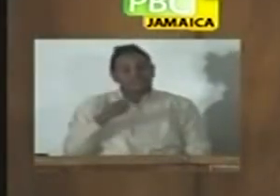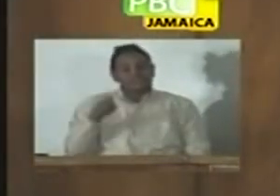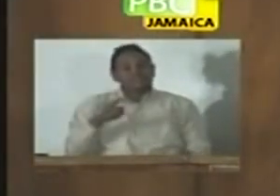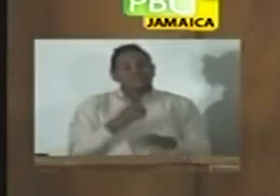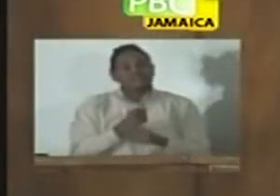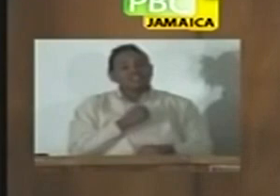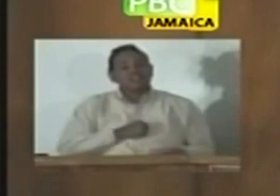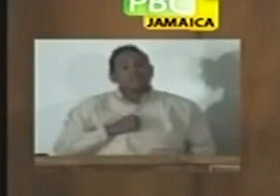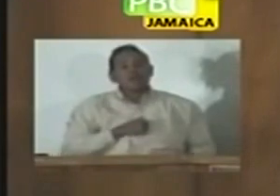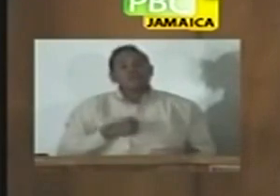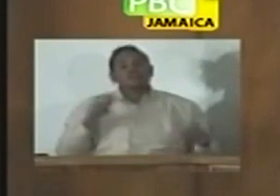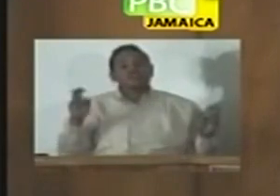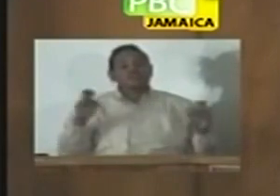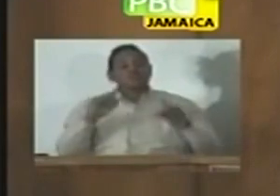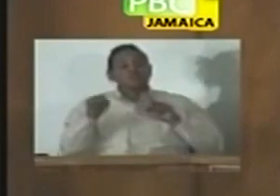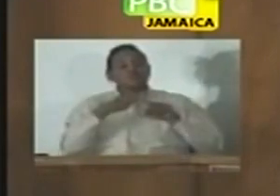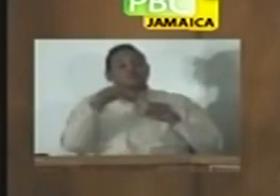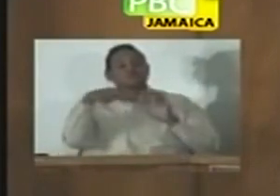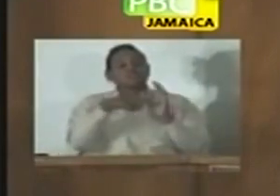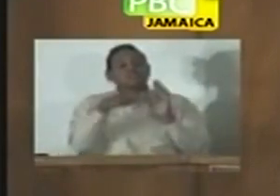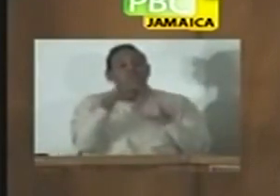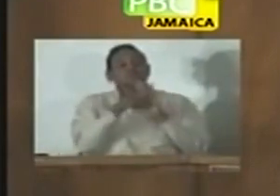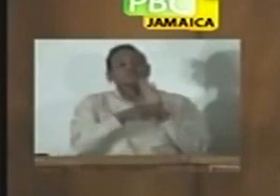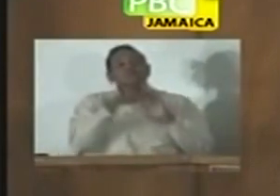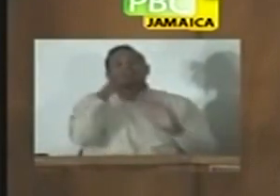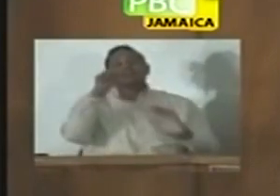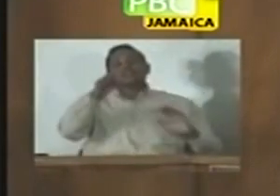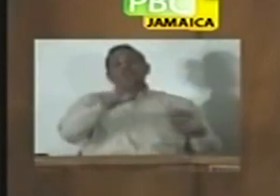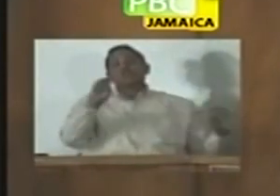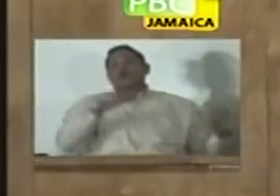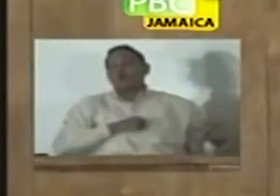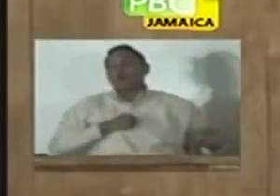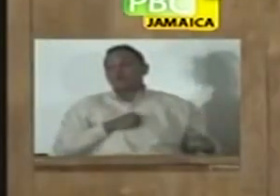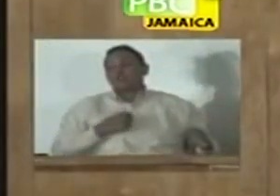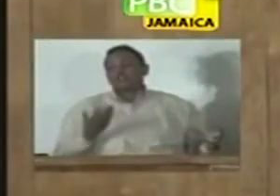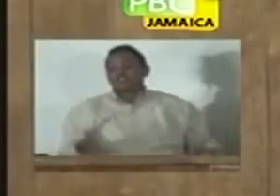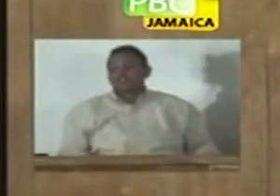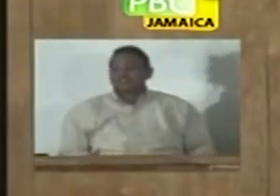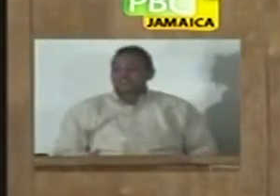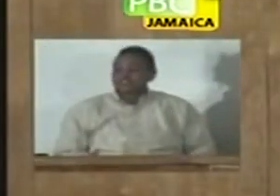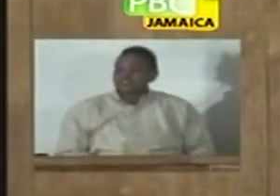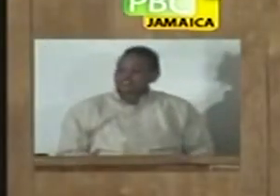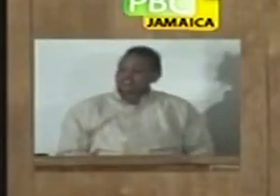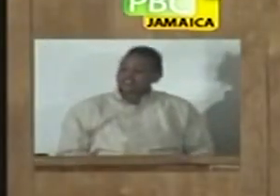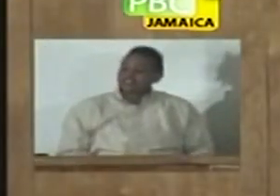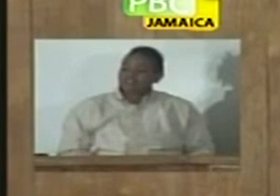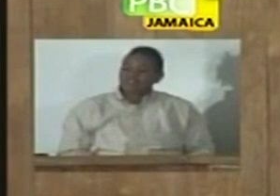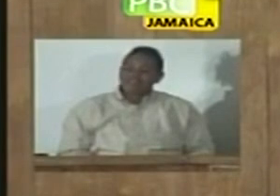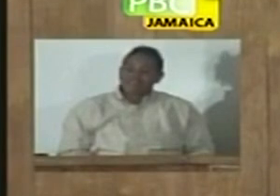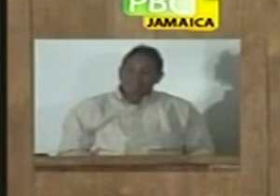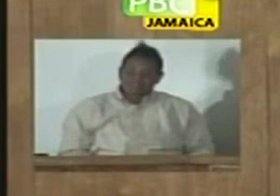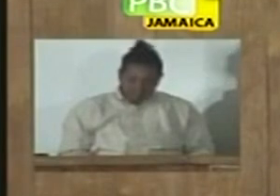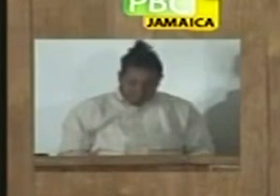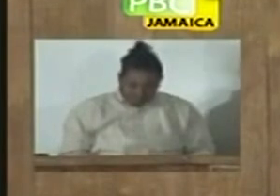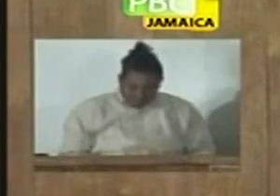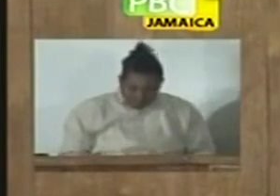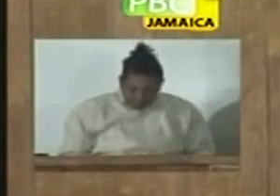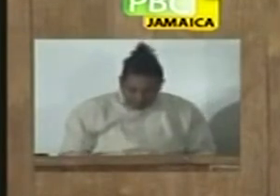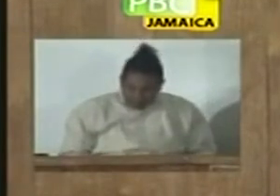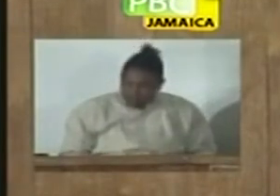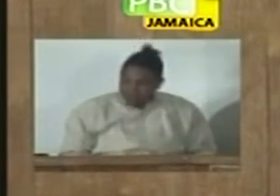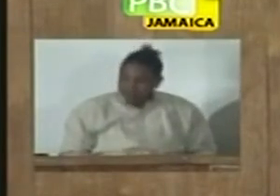when you stand on principle, you need no apology. When you stand on principle, you need no apology. So, Mr.